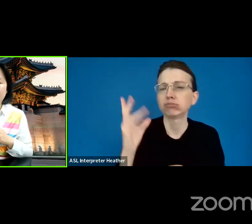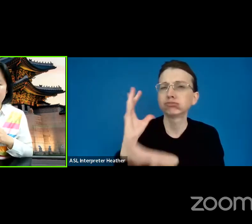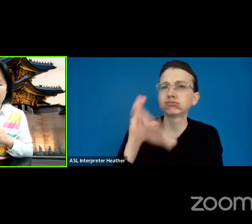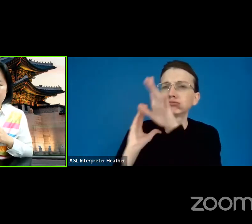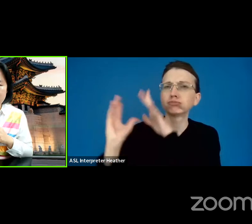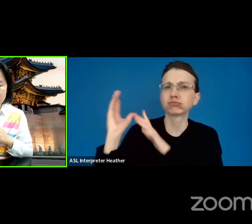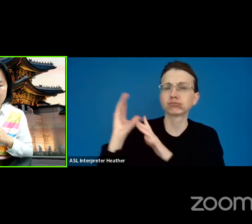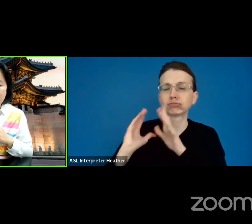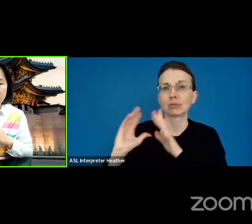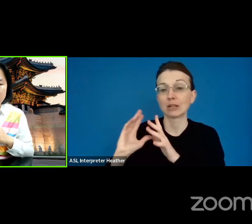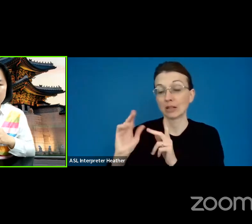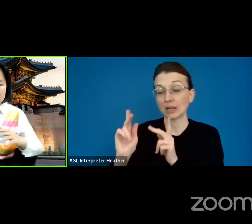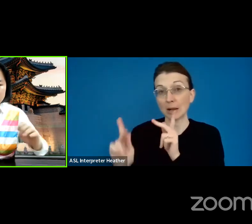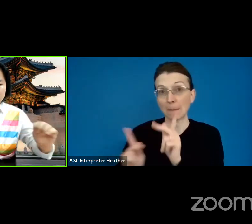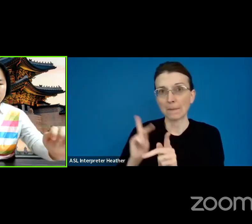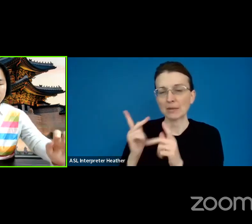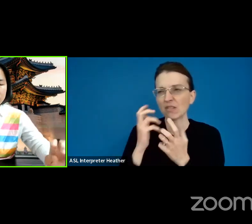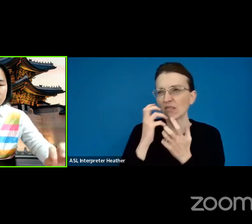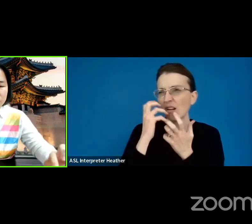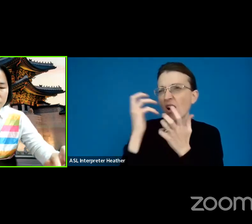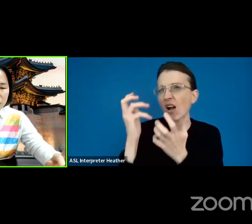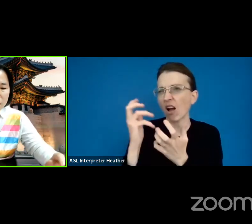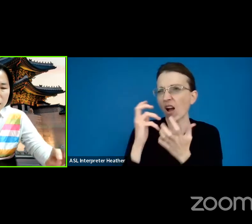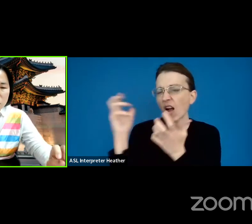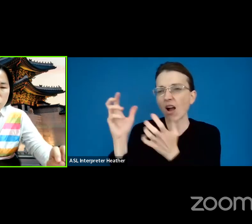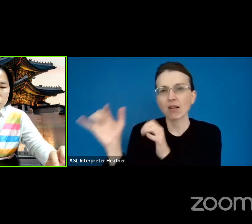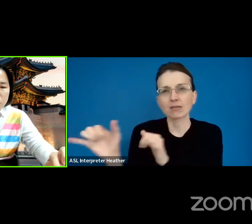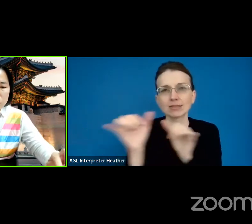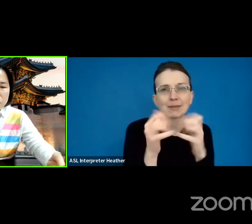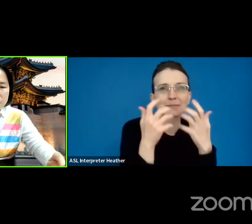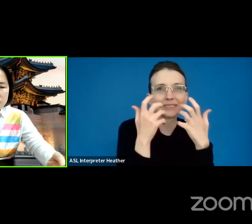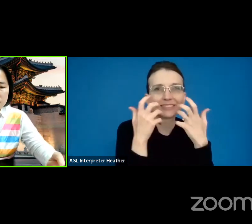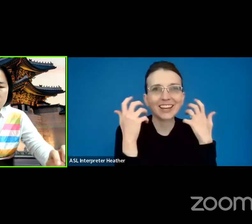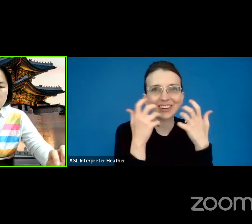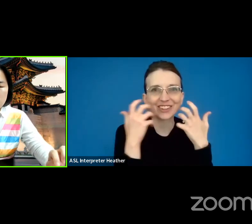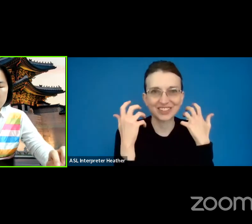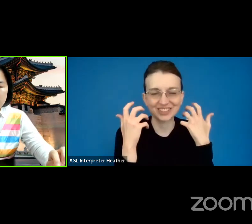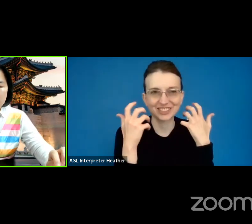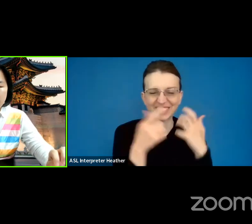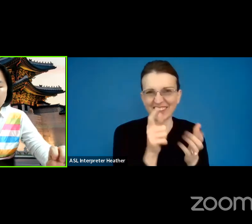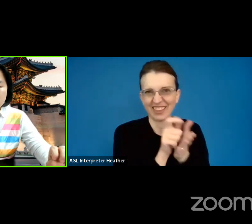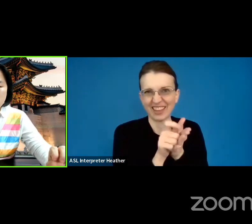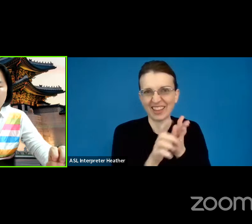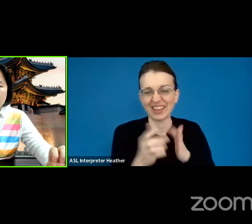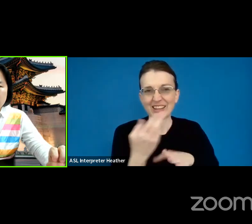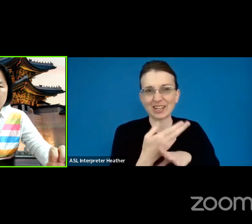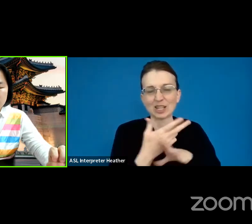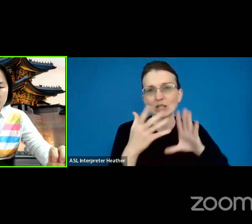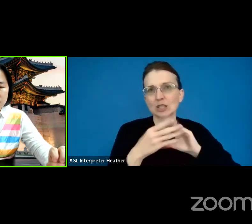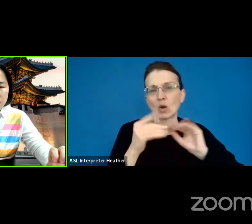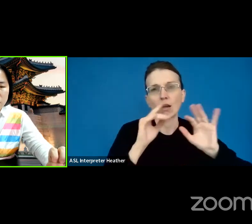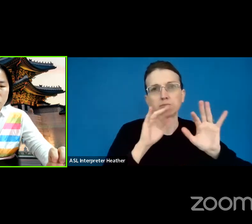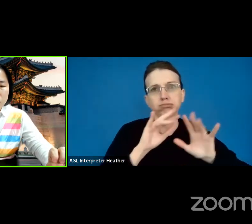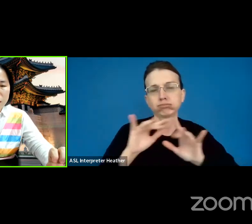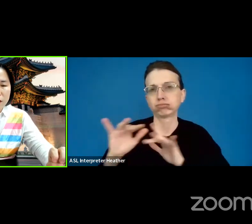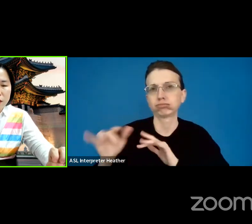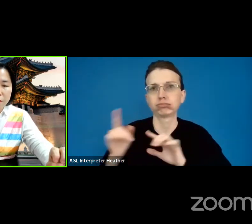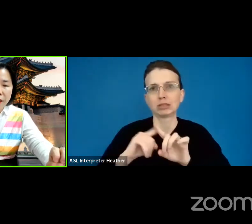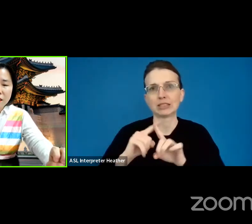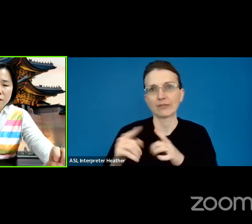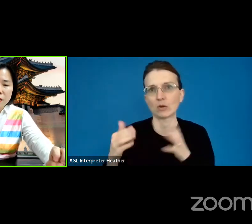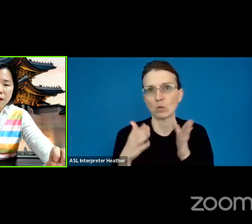like tigers. She uses the story in various ways